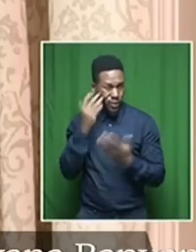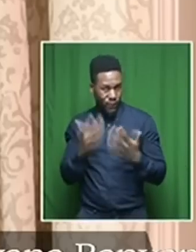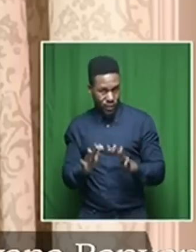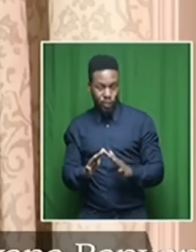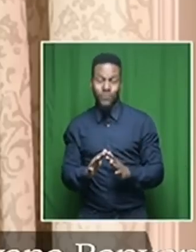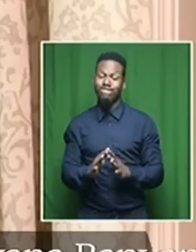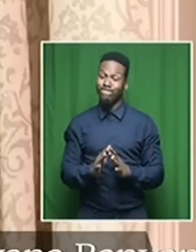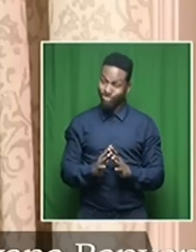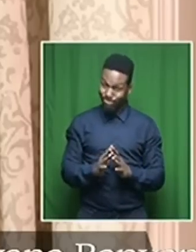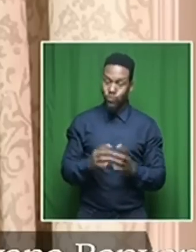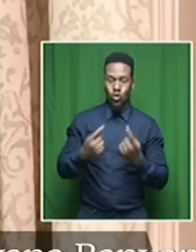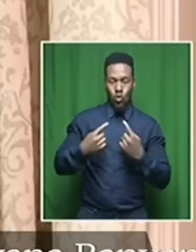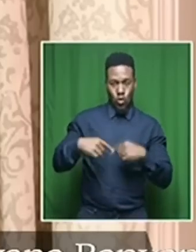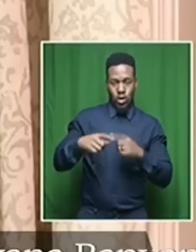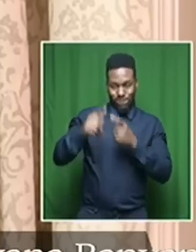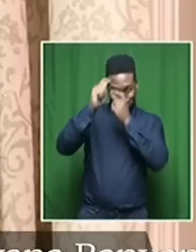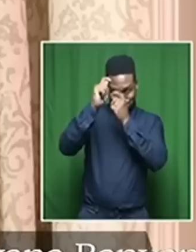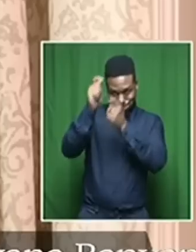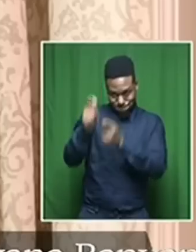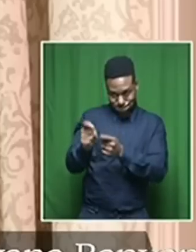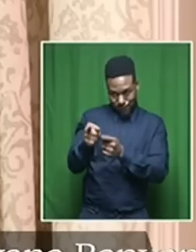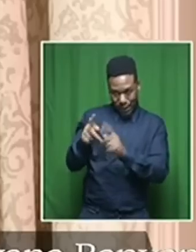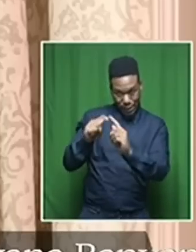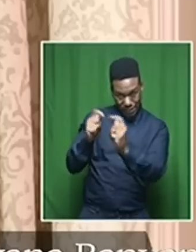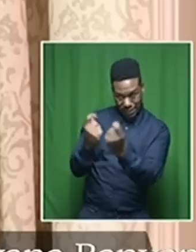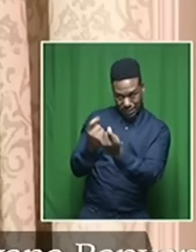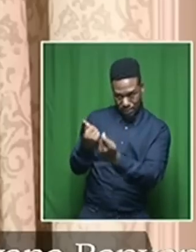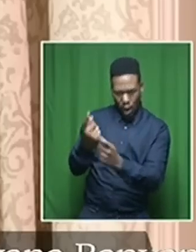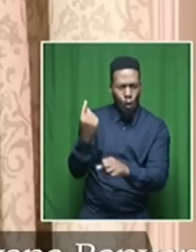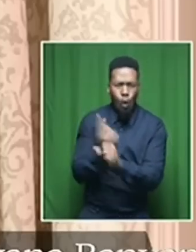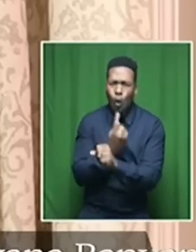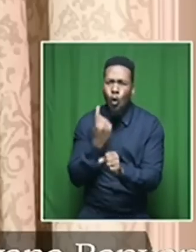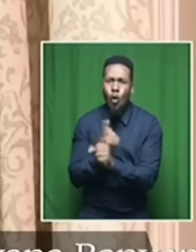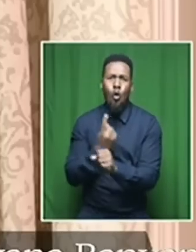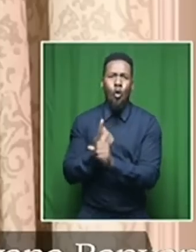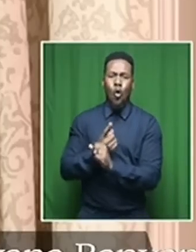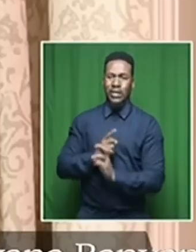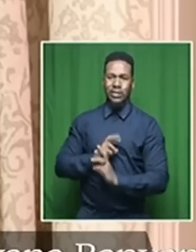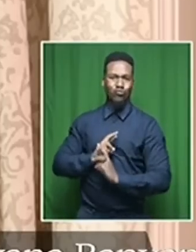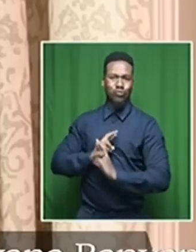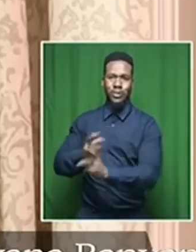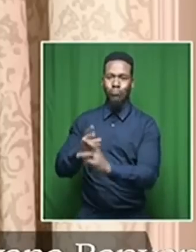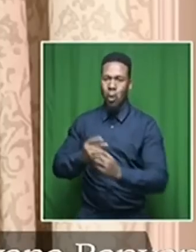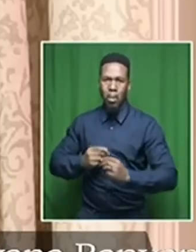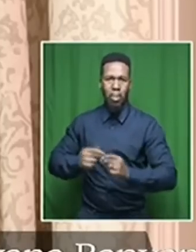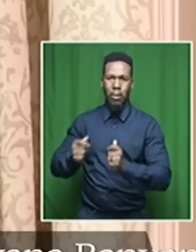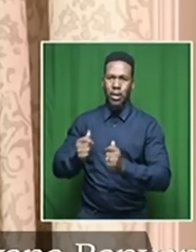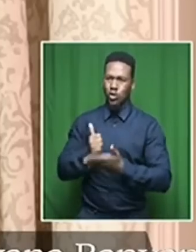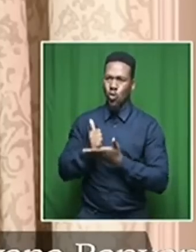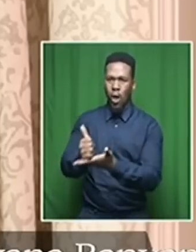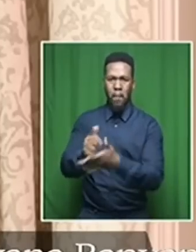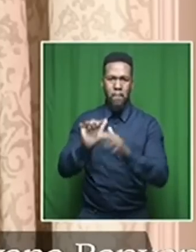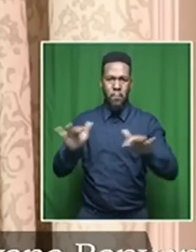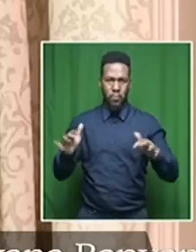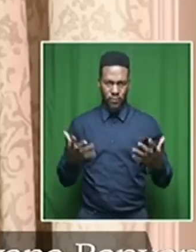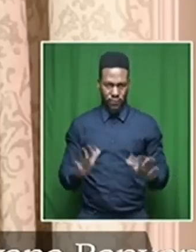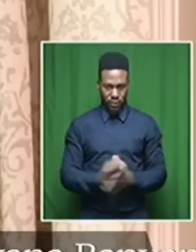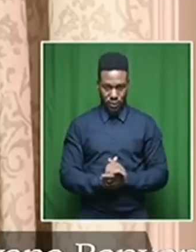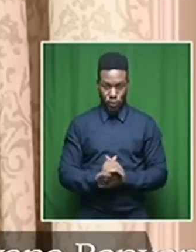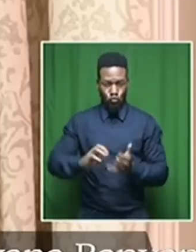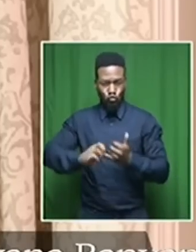the rapid response teams that have always responded to these disasters to